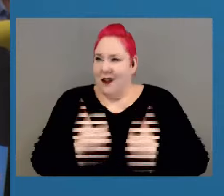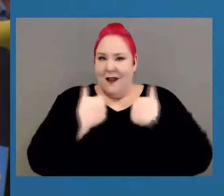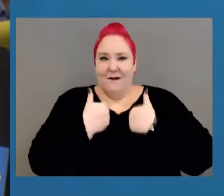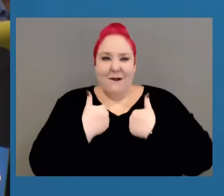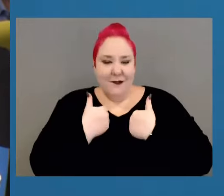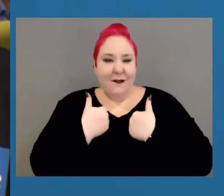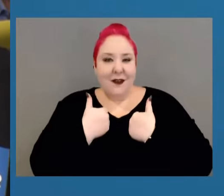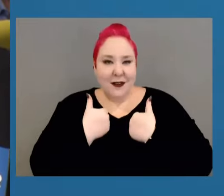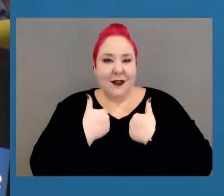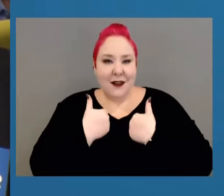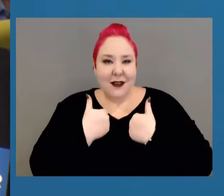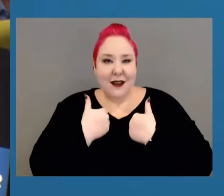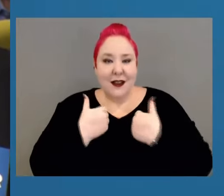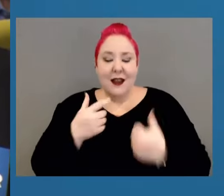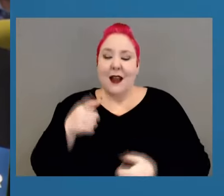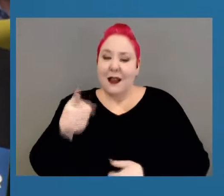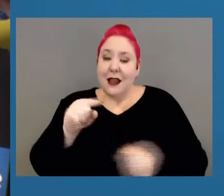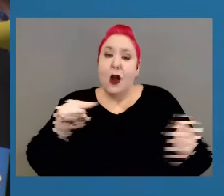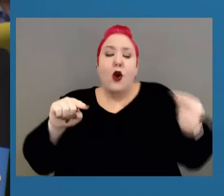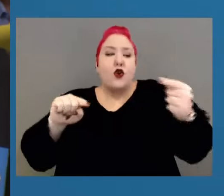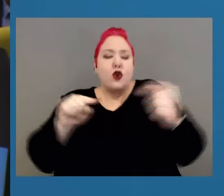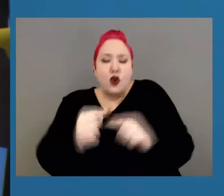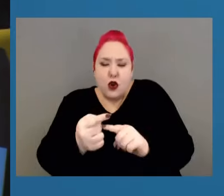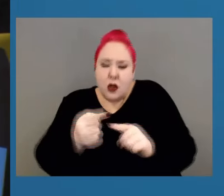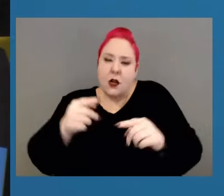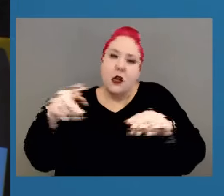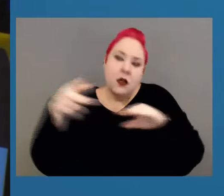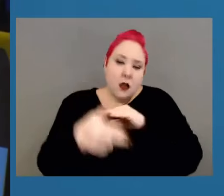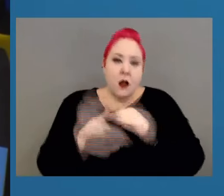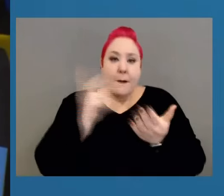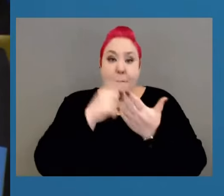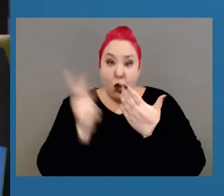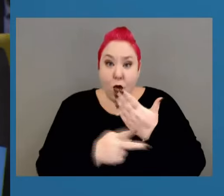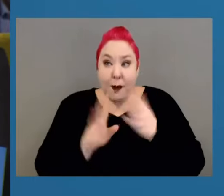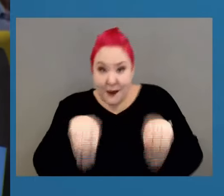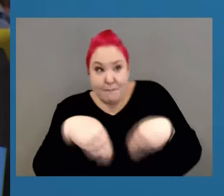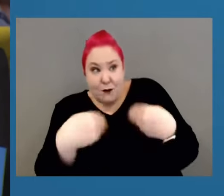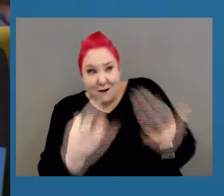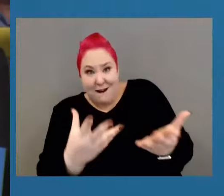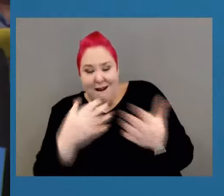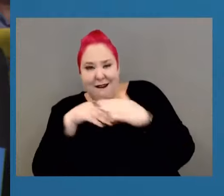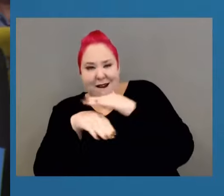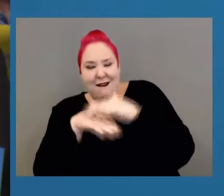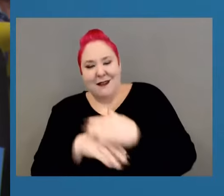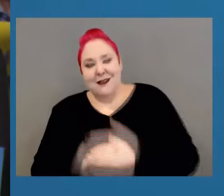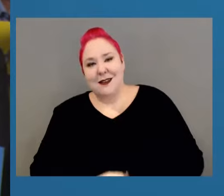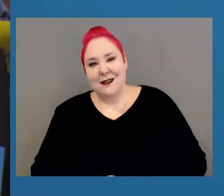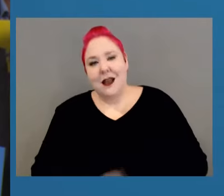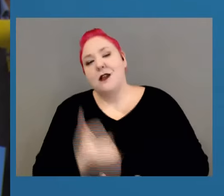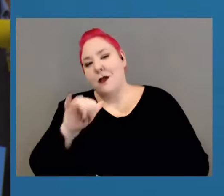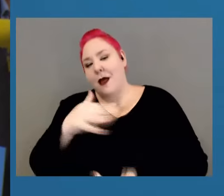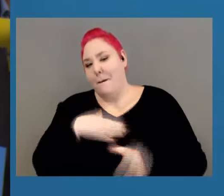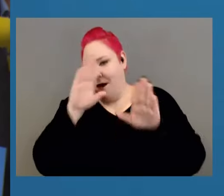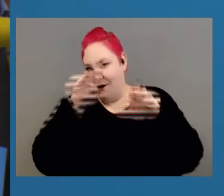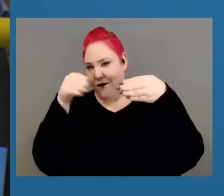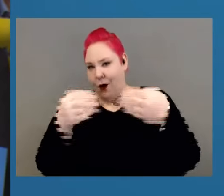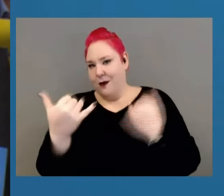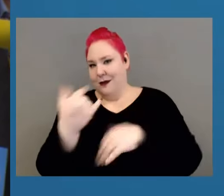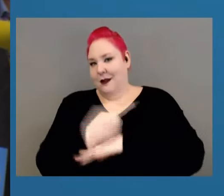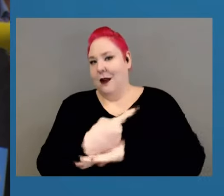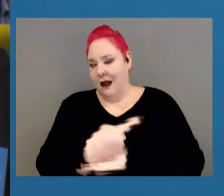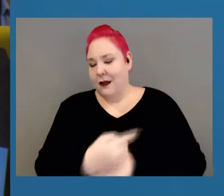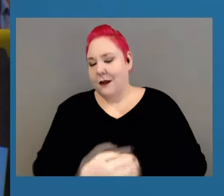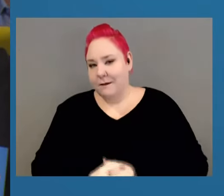And they're hurting programs that do just that. And that's what I want to focus on today. First of all, the big